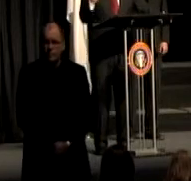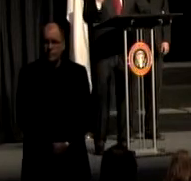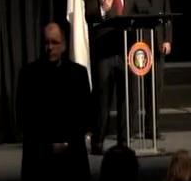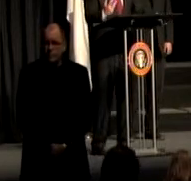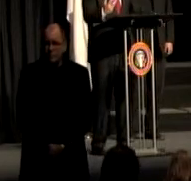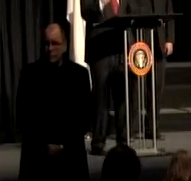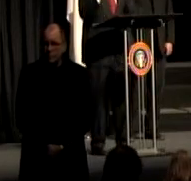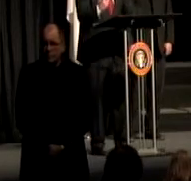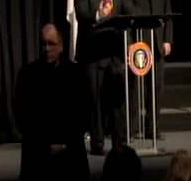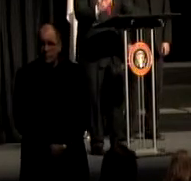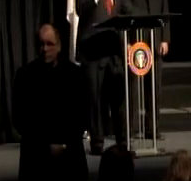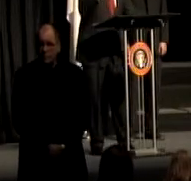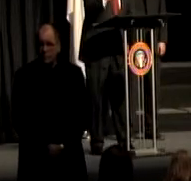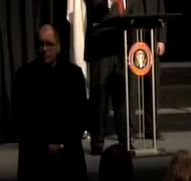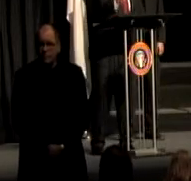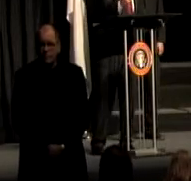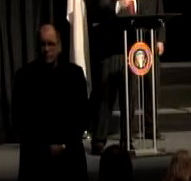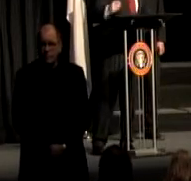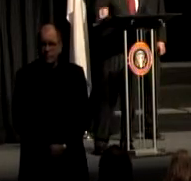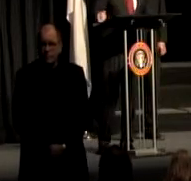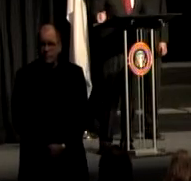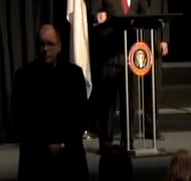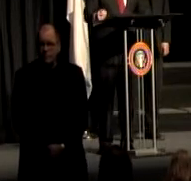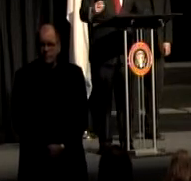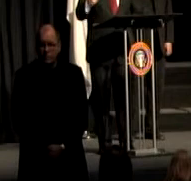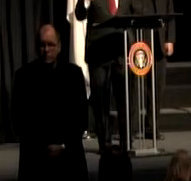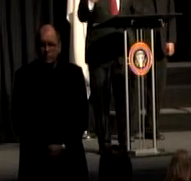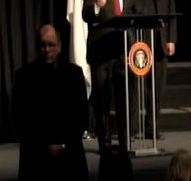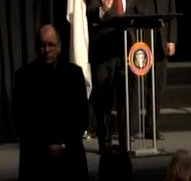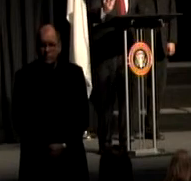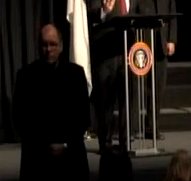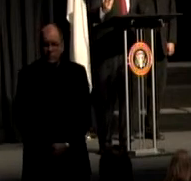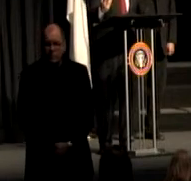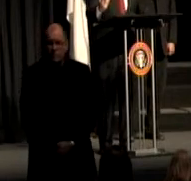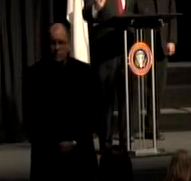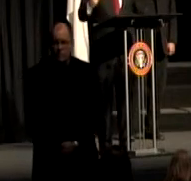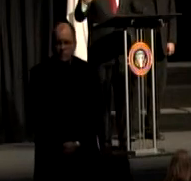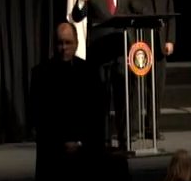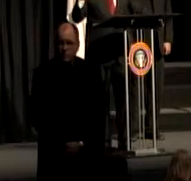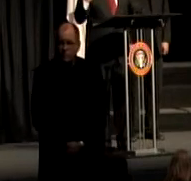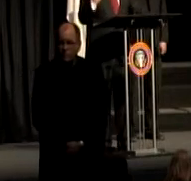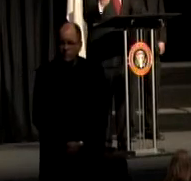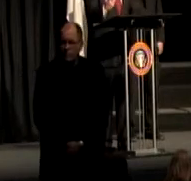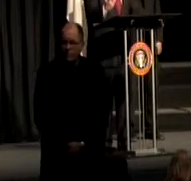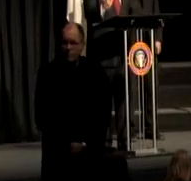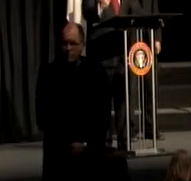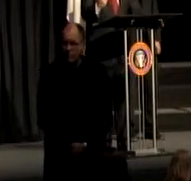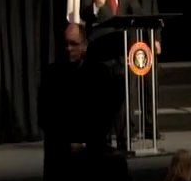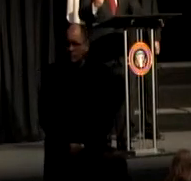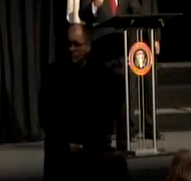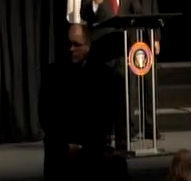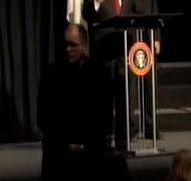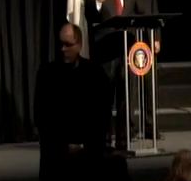when we share what Jesus has done with us and for us and how he has changed our